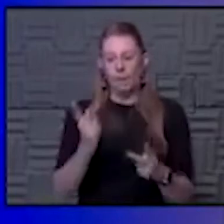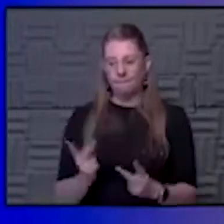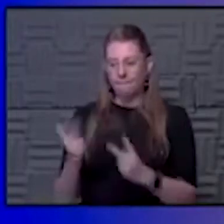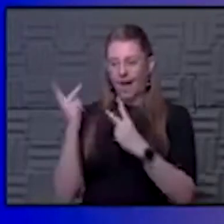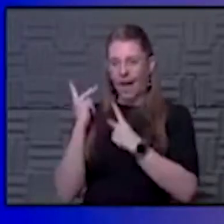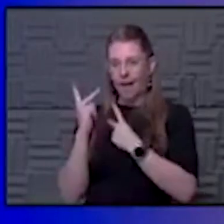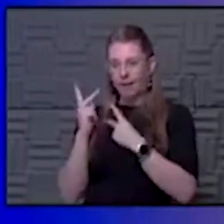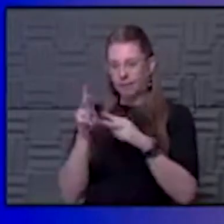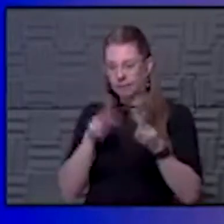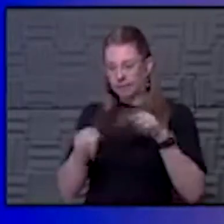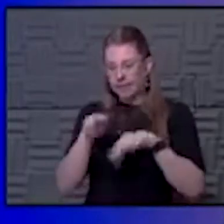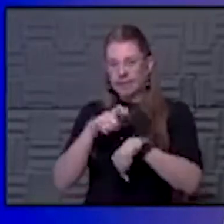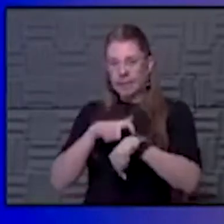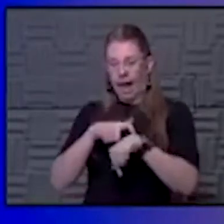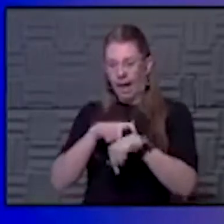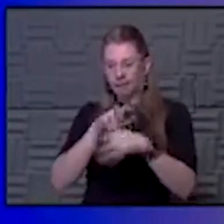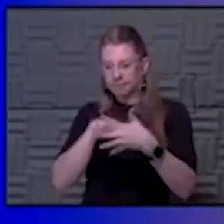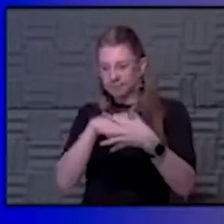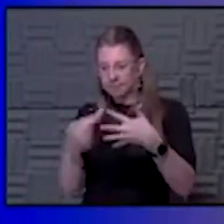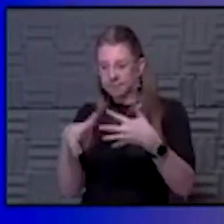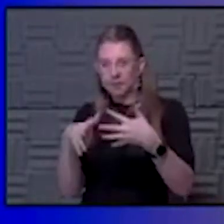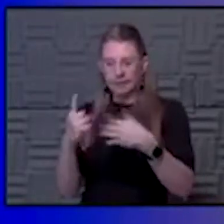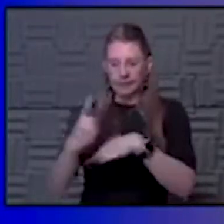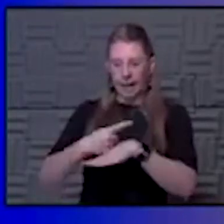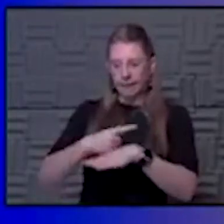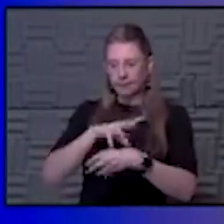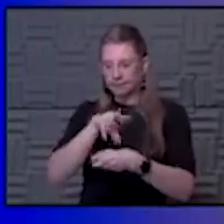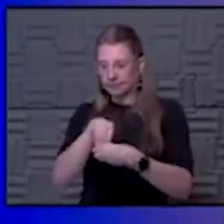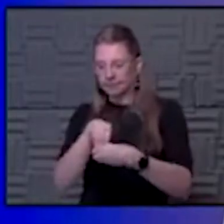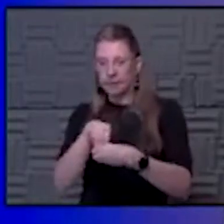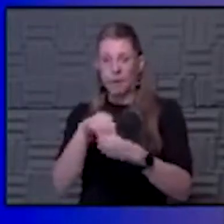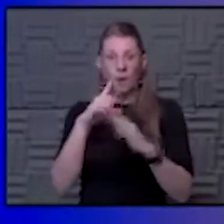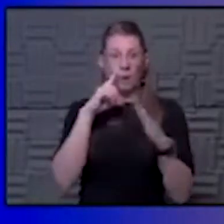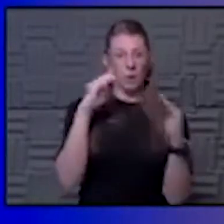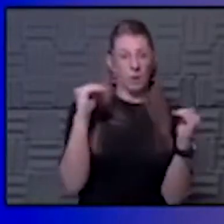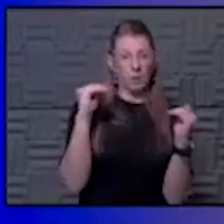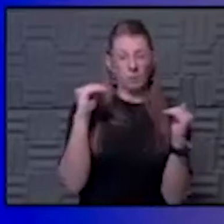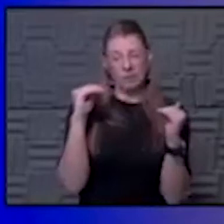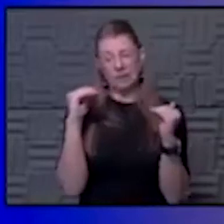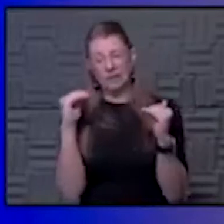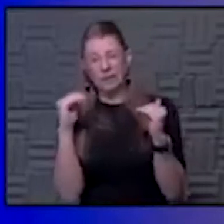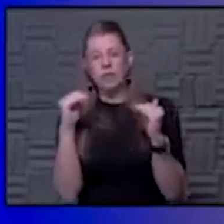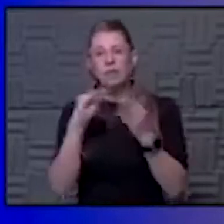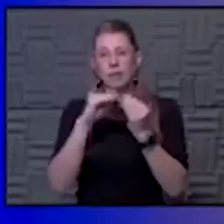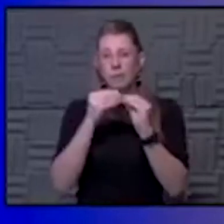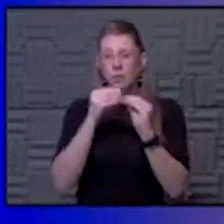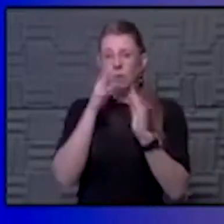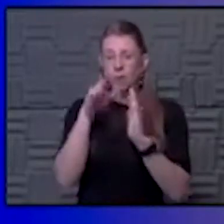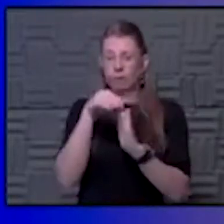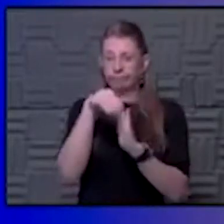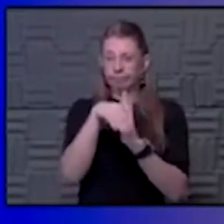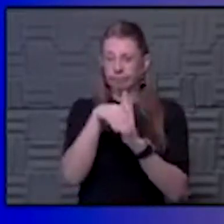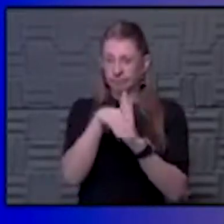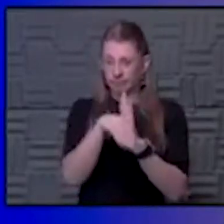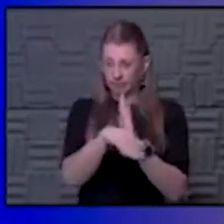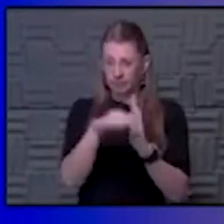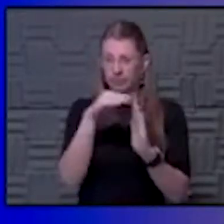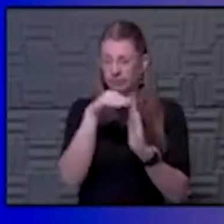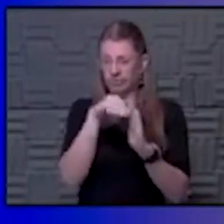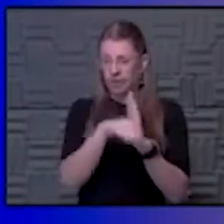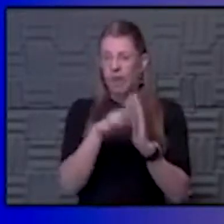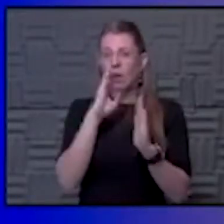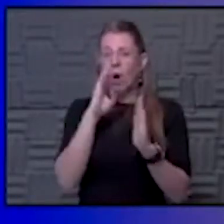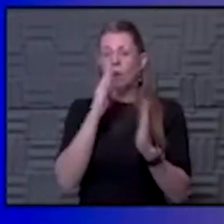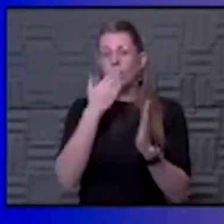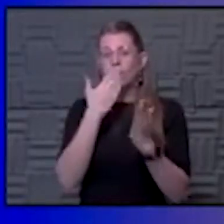those dates. We continue to hope and be optimistic that our hospital numbers will stay down. We know that there was a good